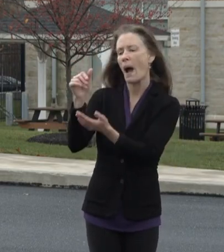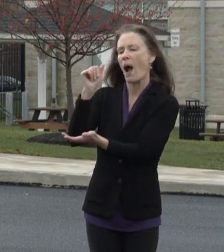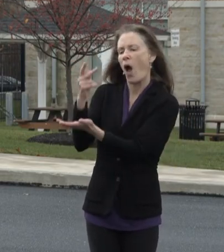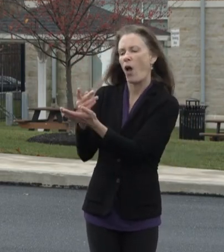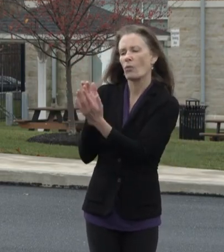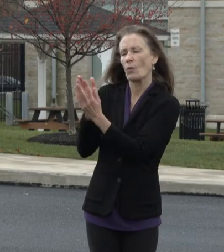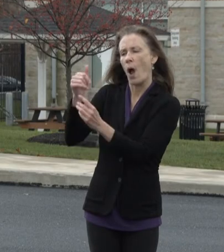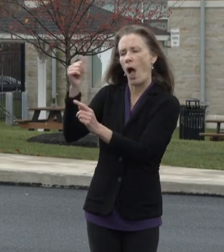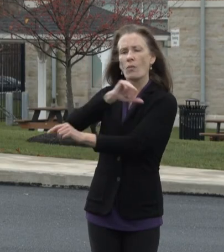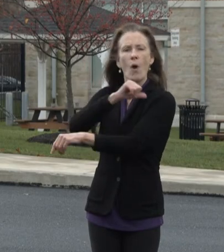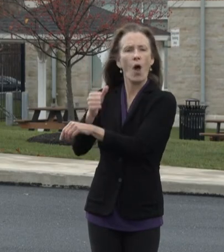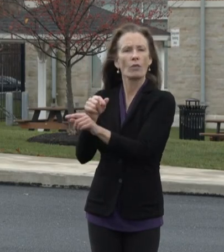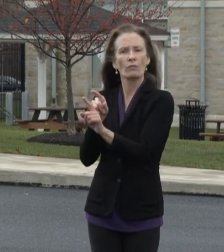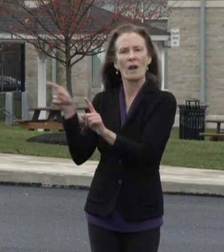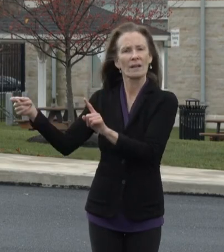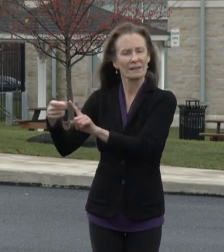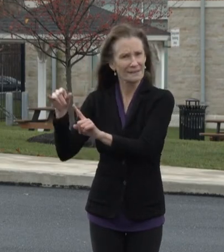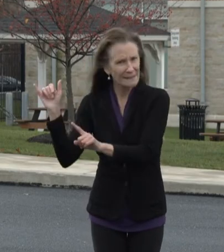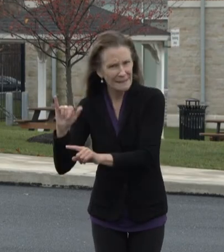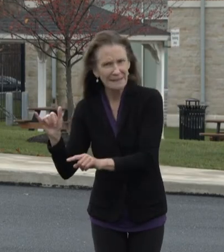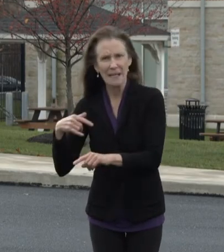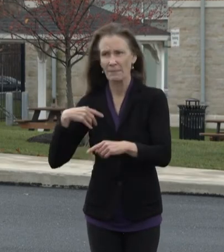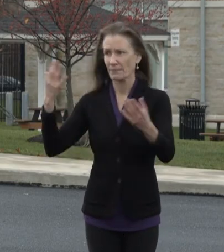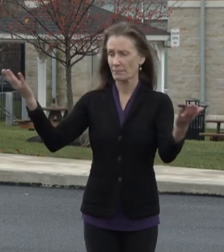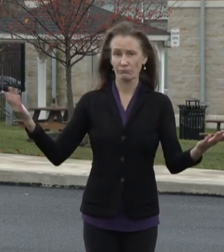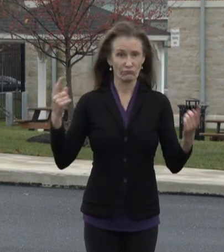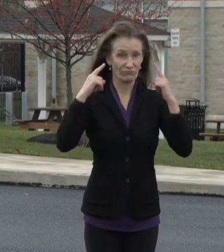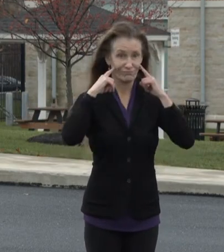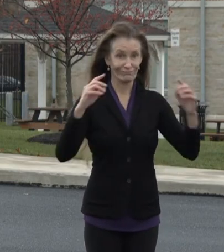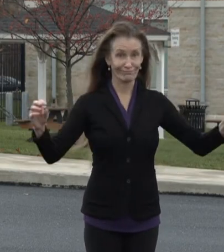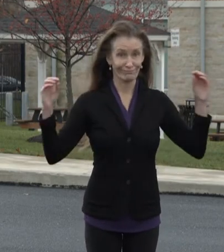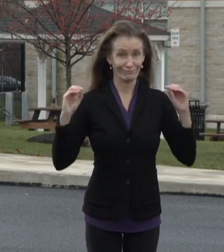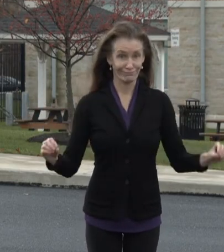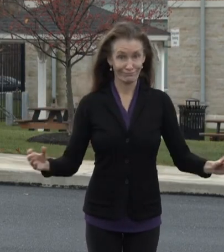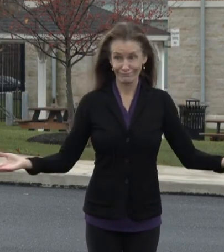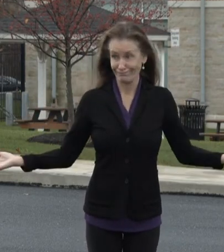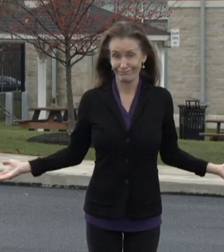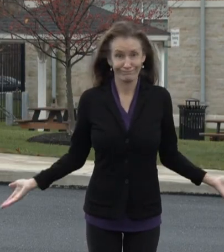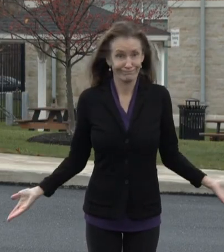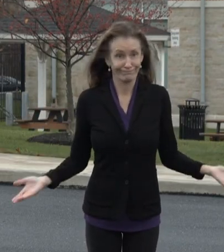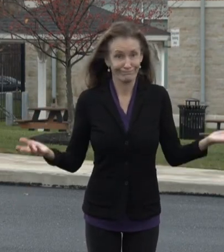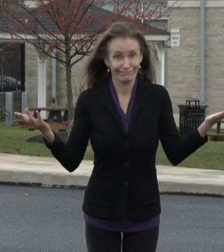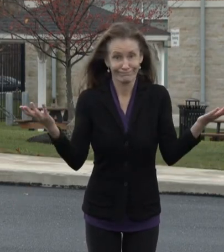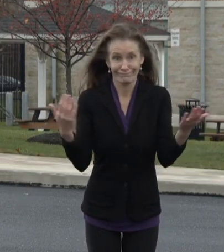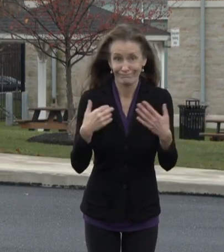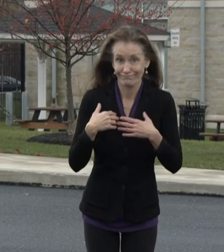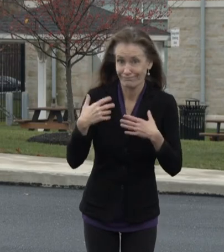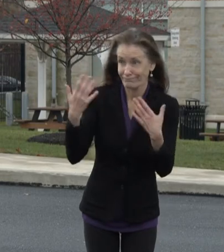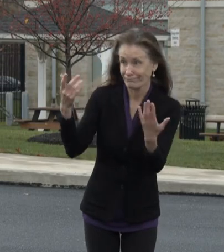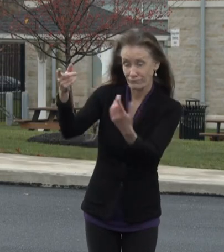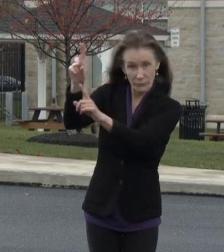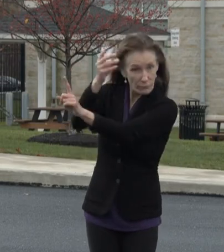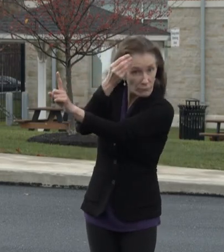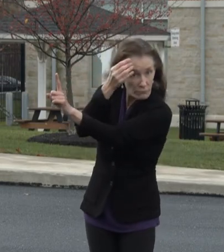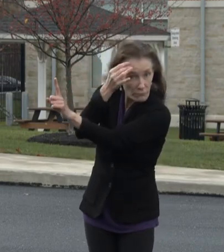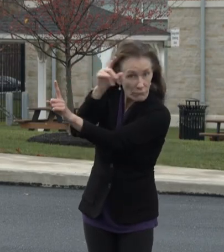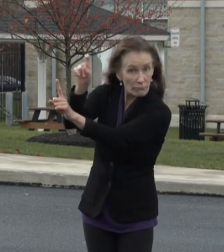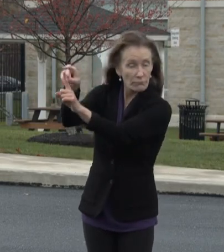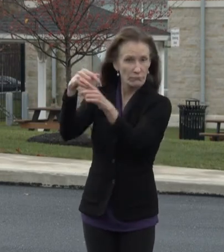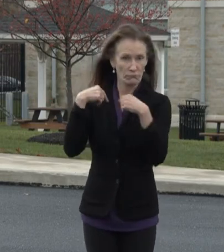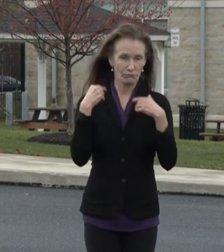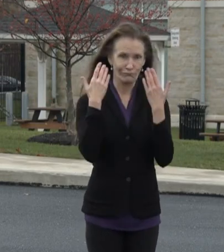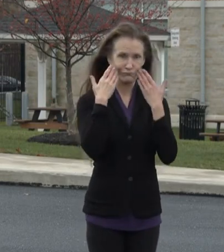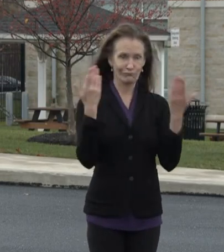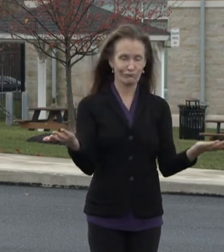extension, and we have not heard back to date on whether that is being considered at this point in time or not.